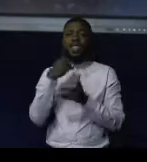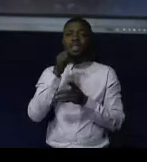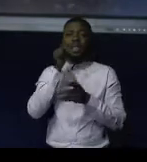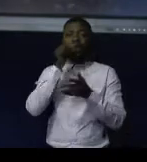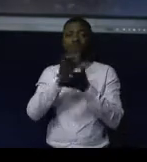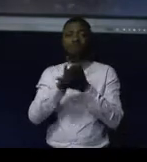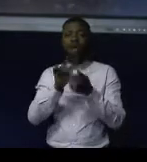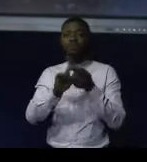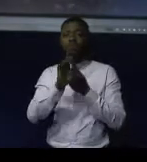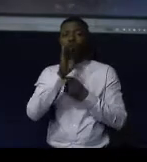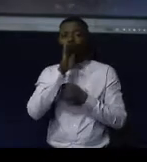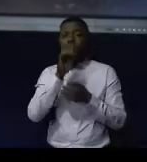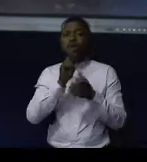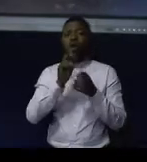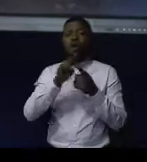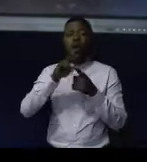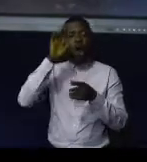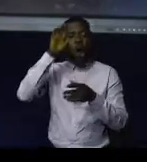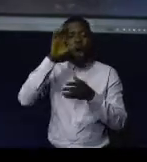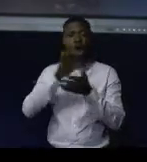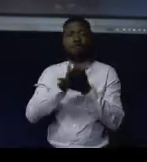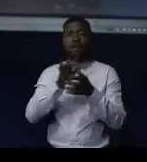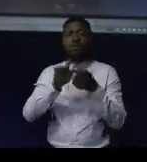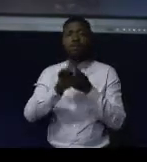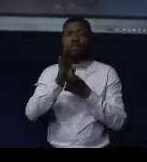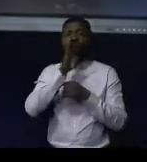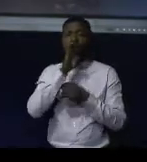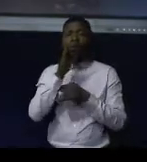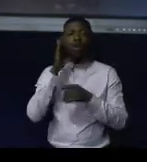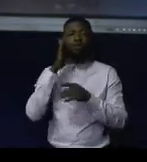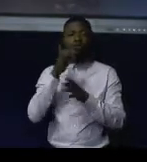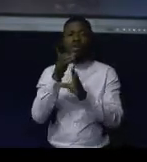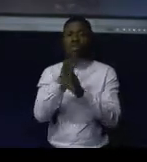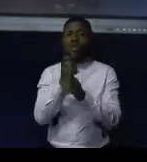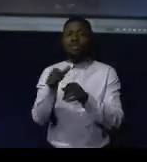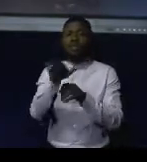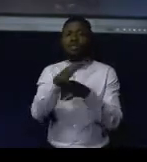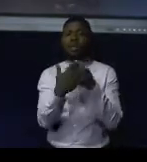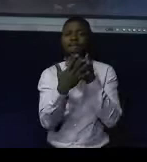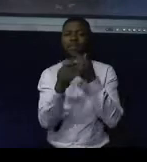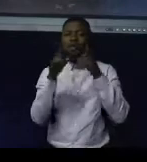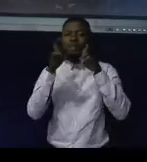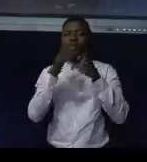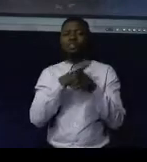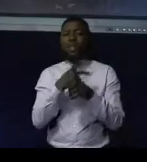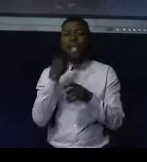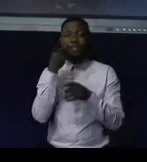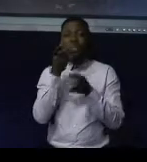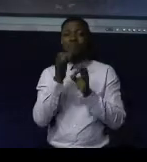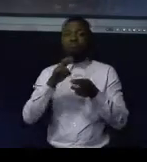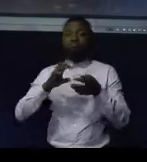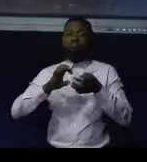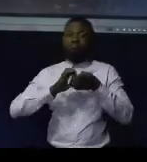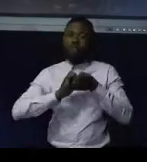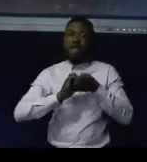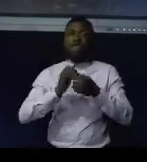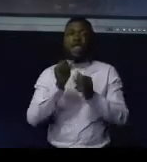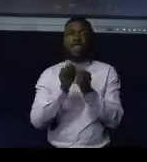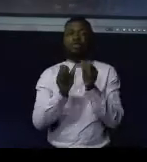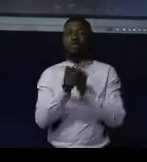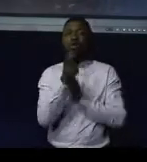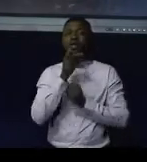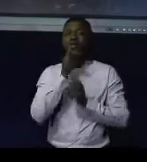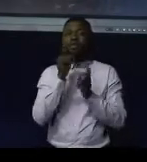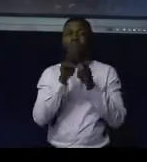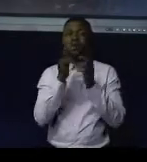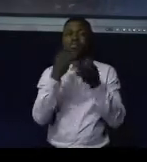the wife to be or the husband to be should get their blood test and see if they are compatible to marry each other. It's